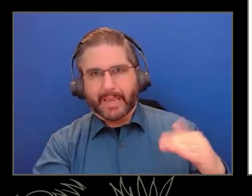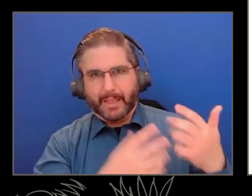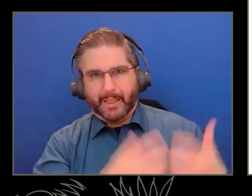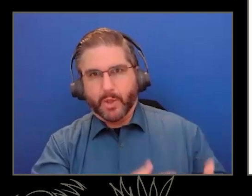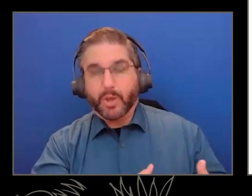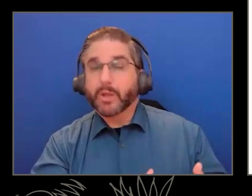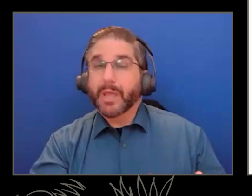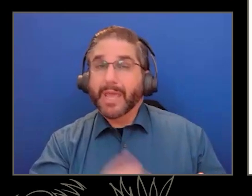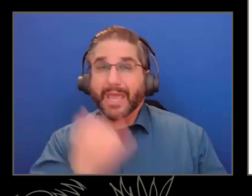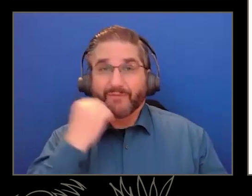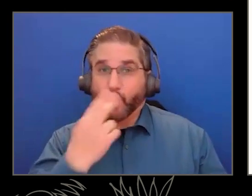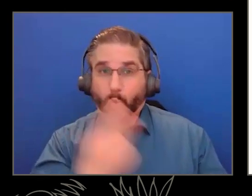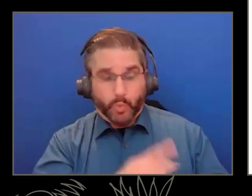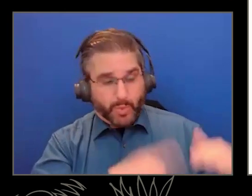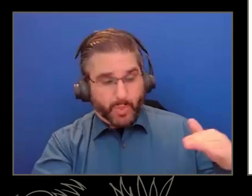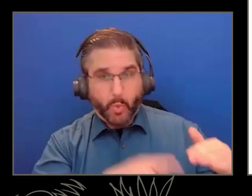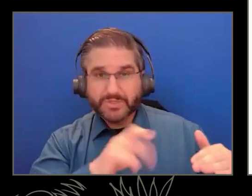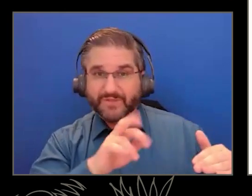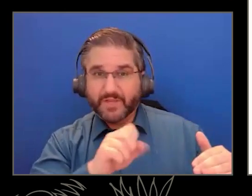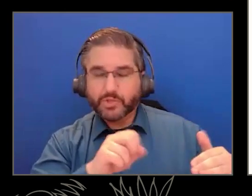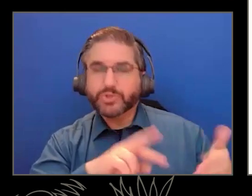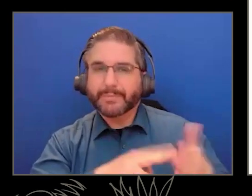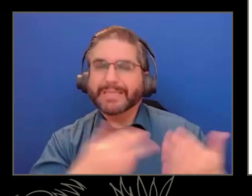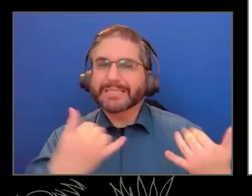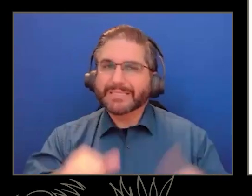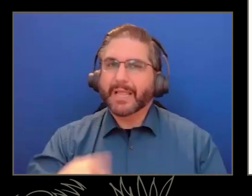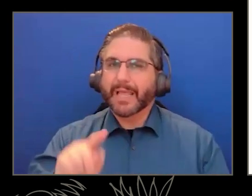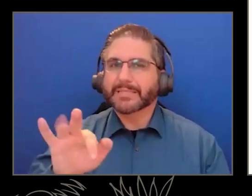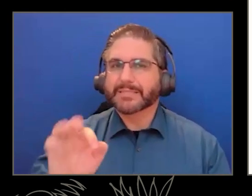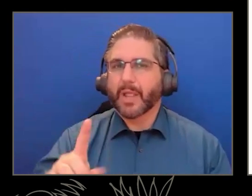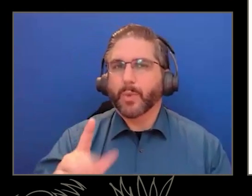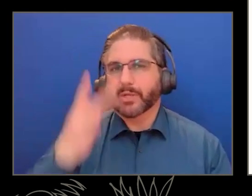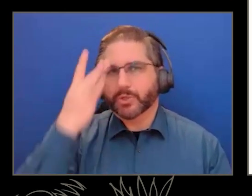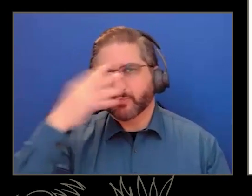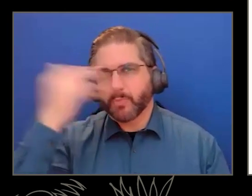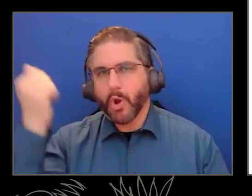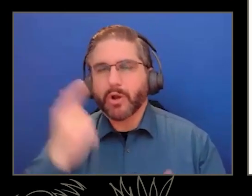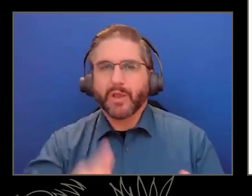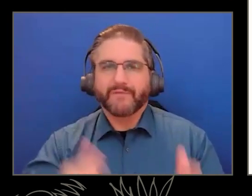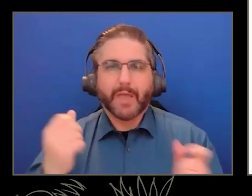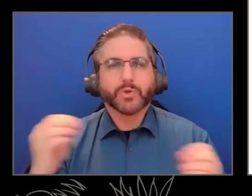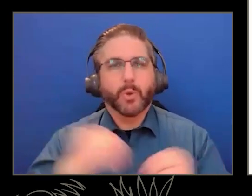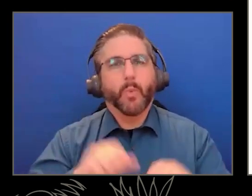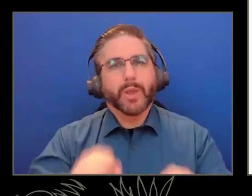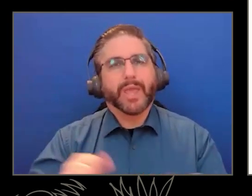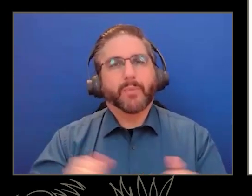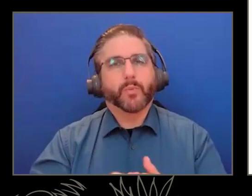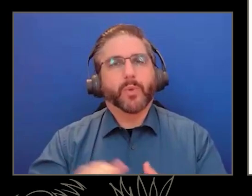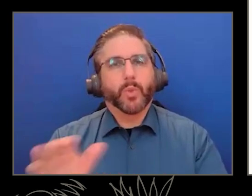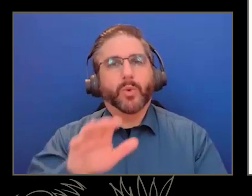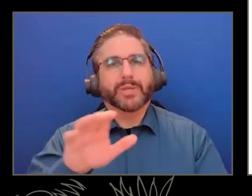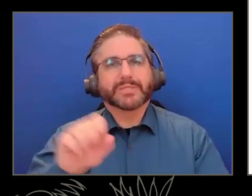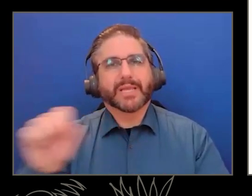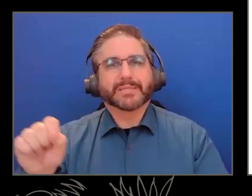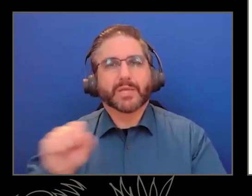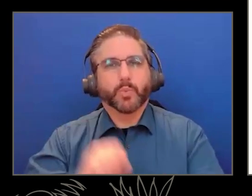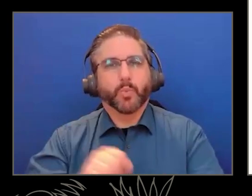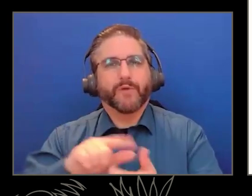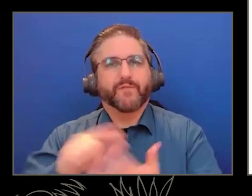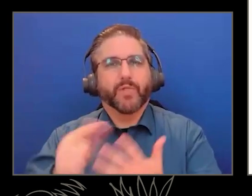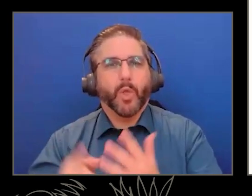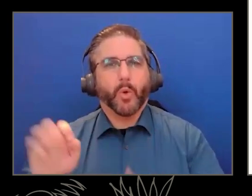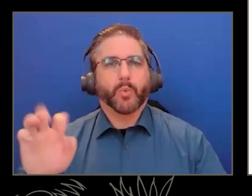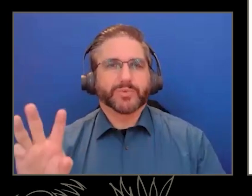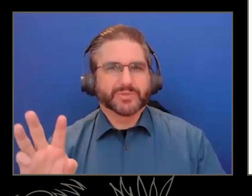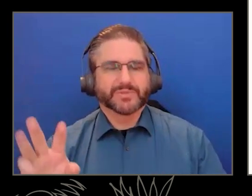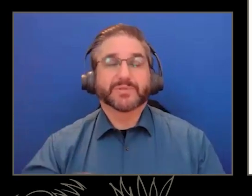features directly, they make Tailwind smarter and faster and more capable with CSS workflows that you might already be using. So